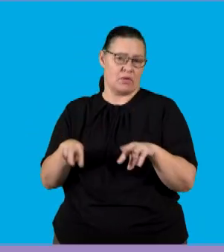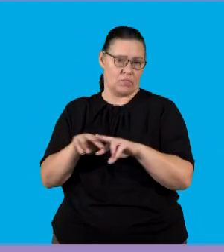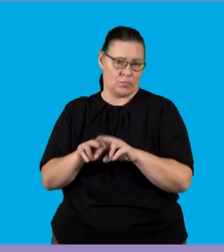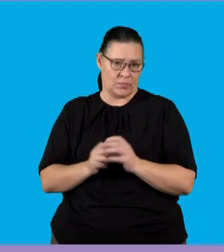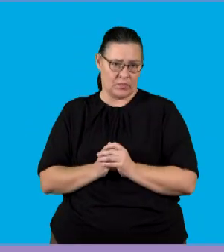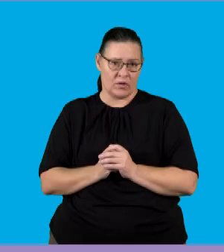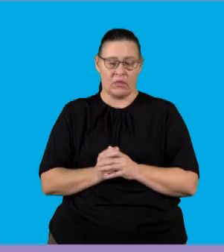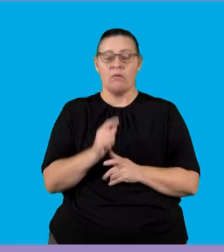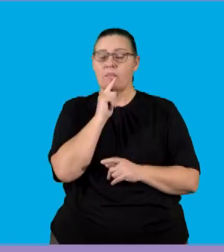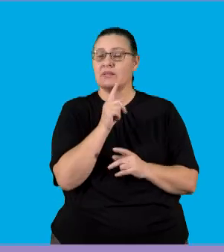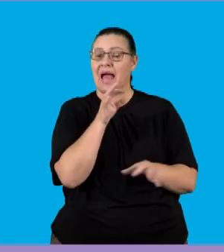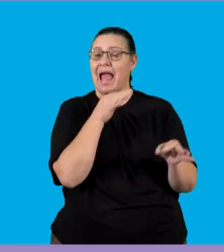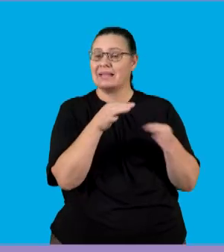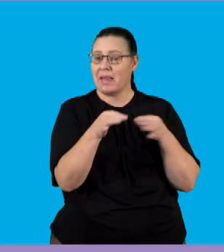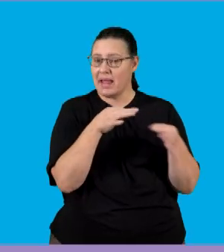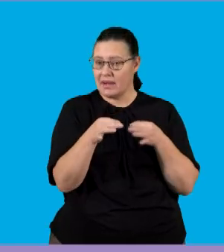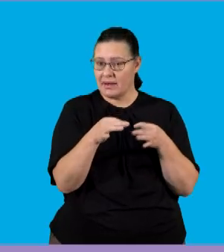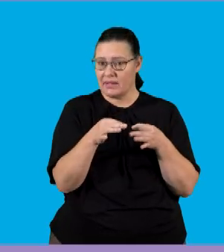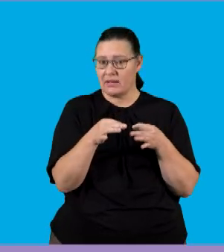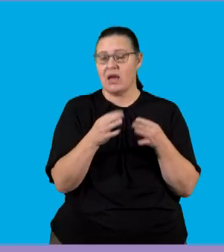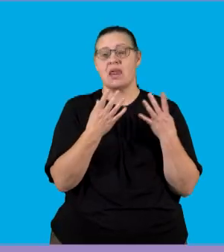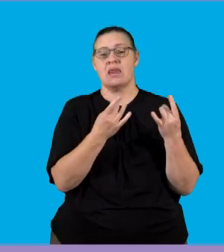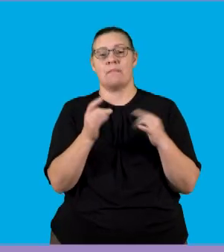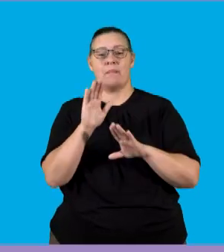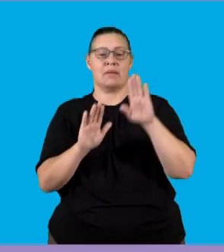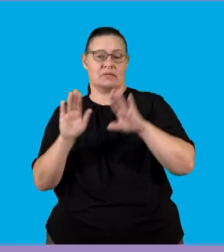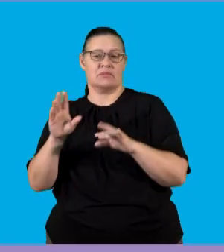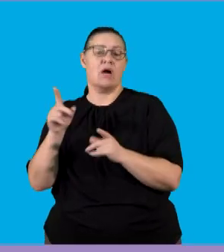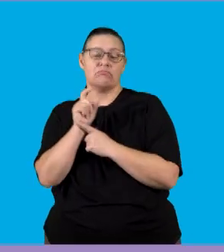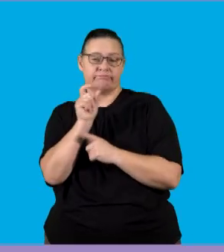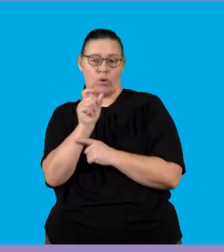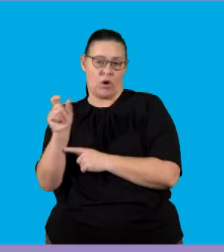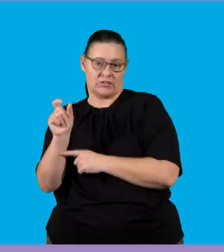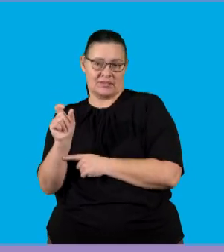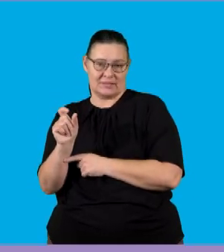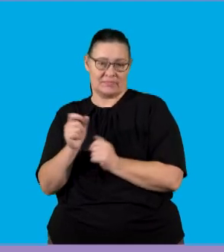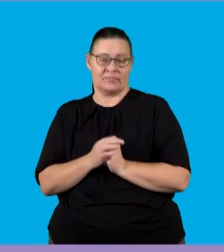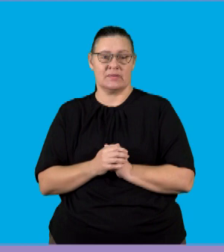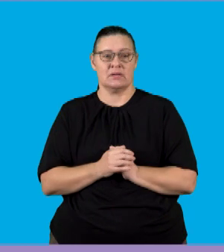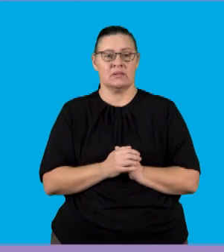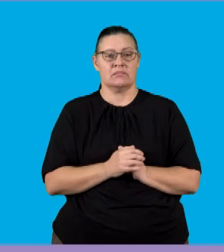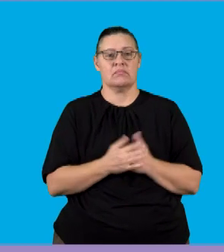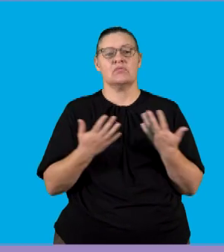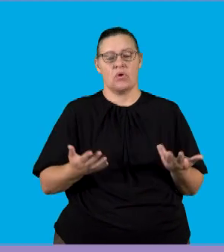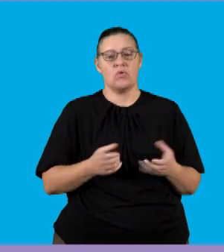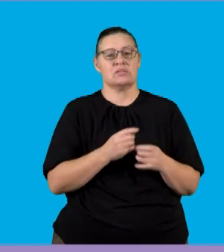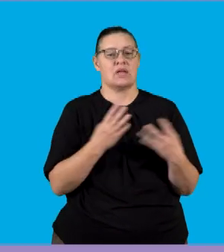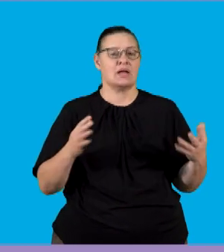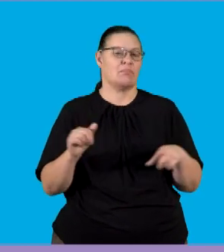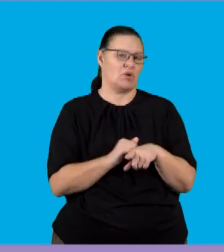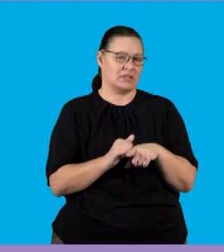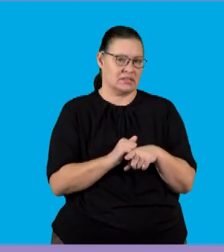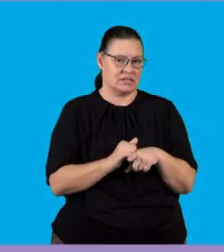values. You must be able to also describe the numeric patterns in words. Let's start off with